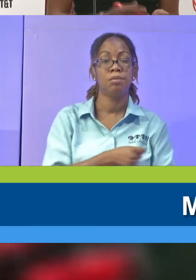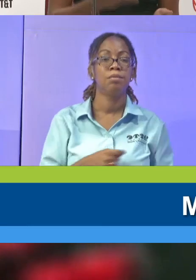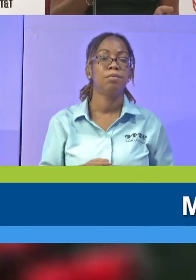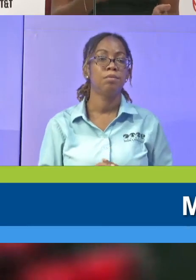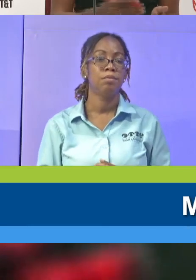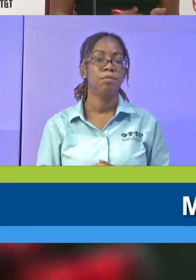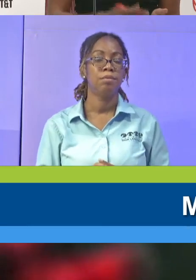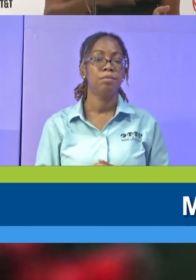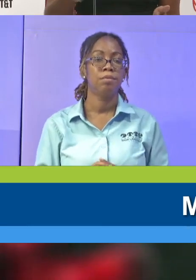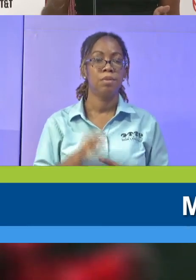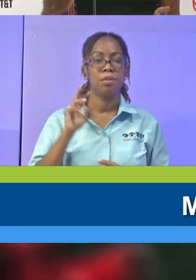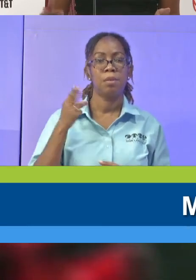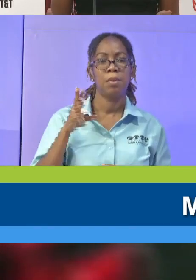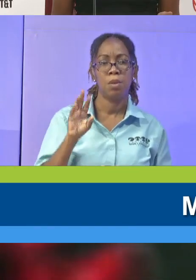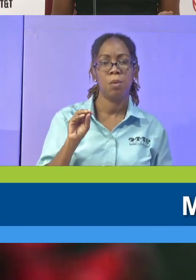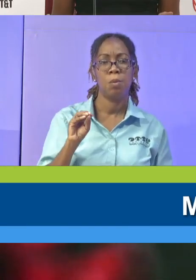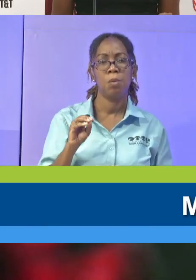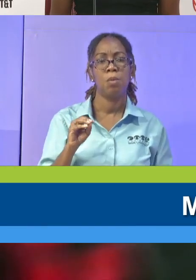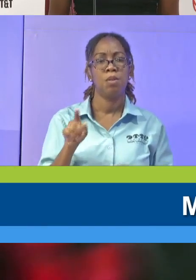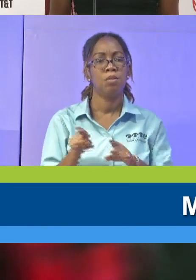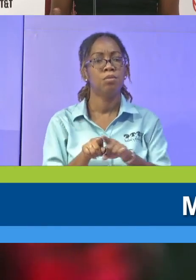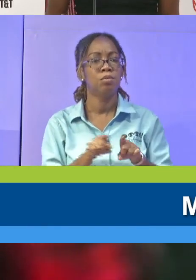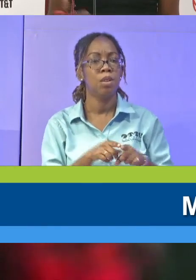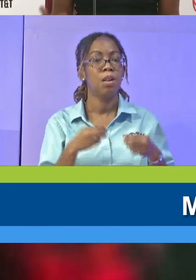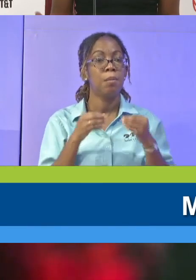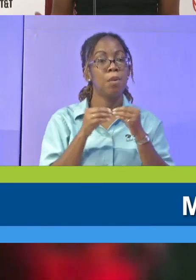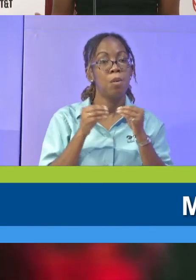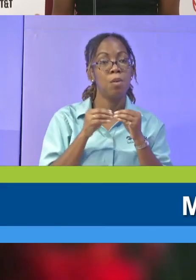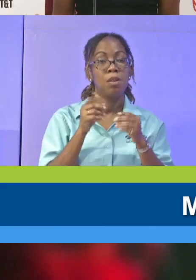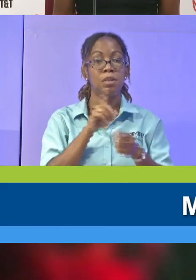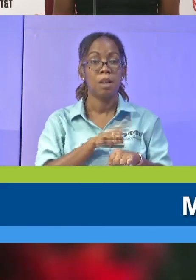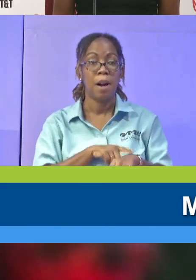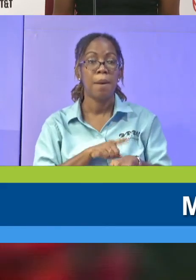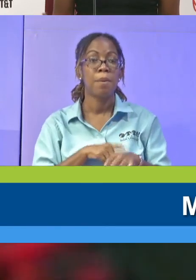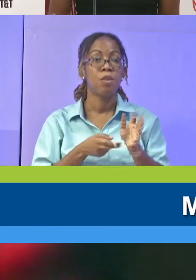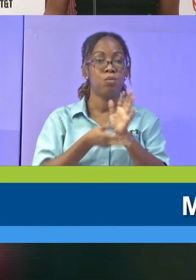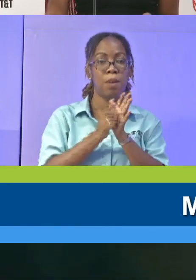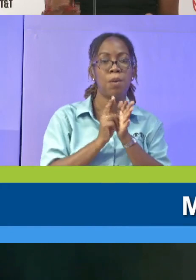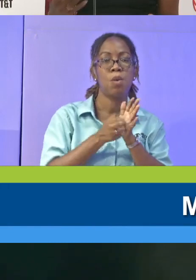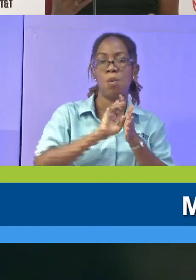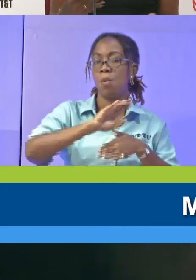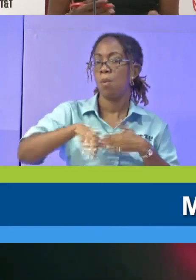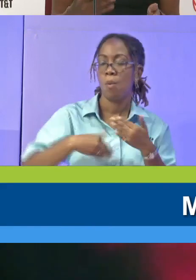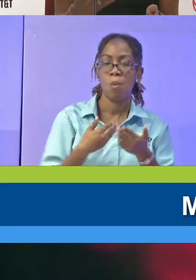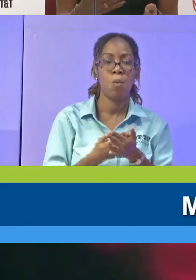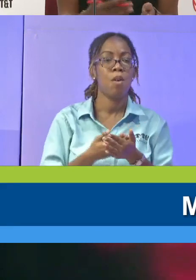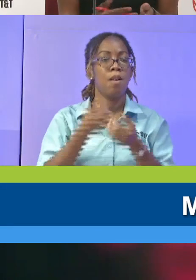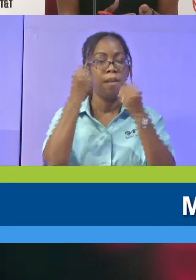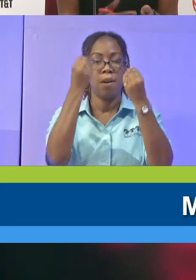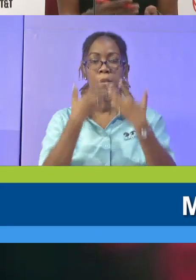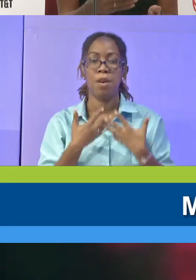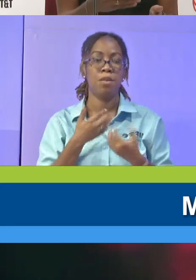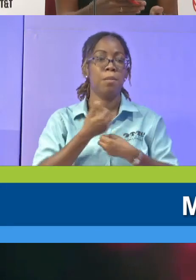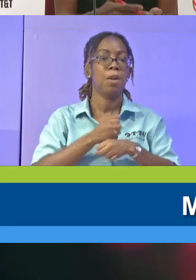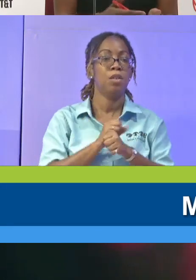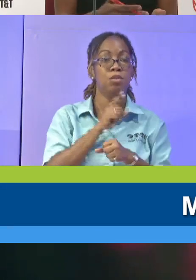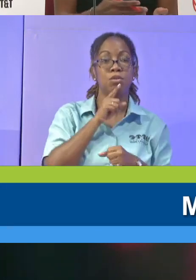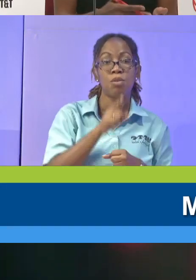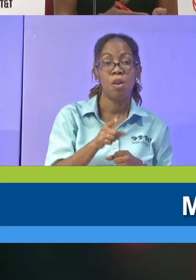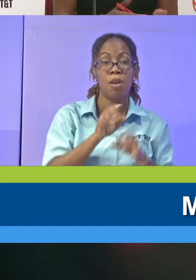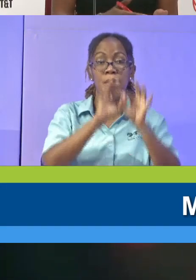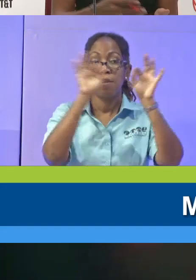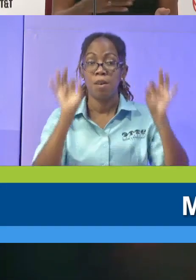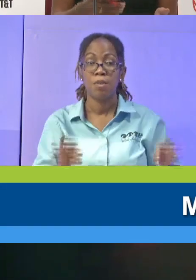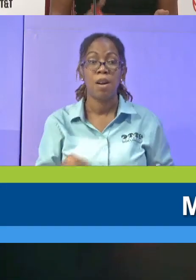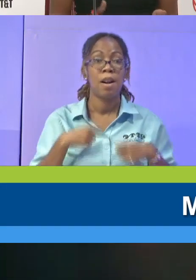they would also have a bit more time to review that information, ensure that the manufacturer has provided